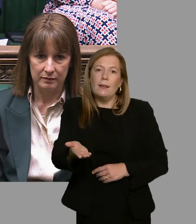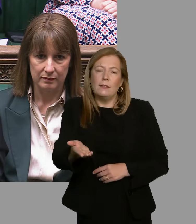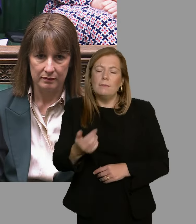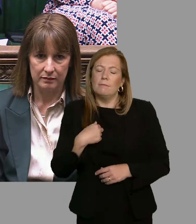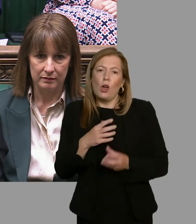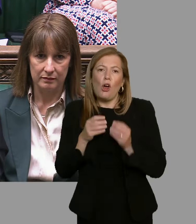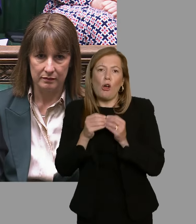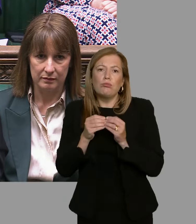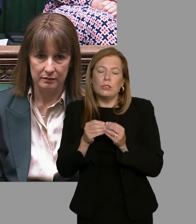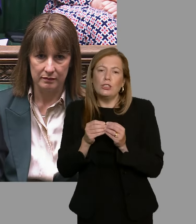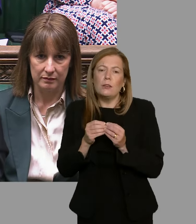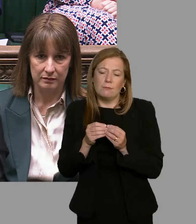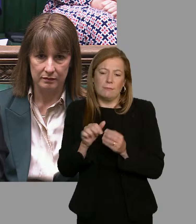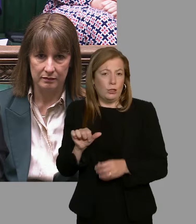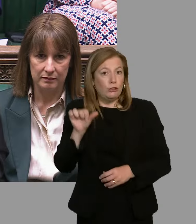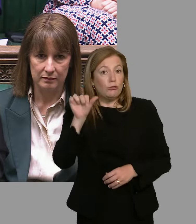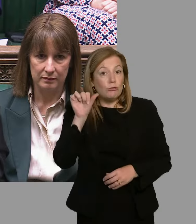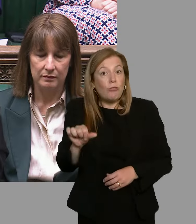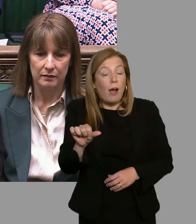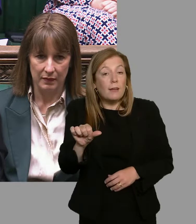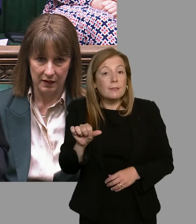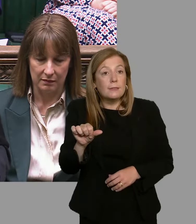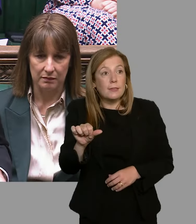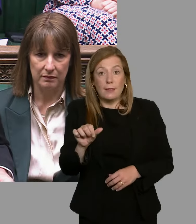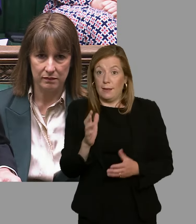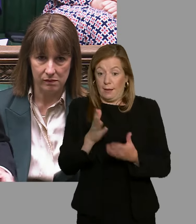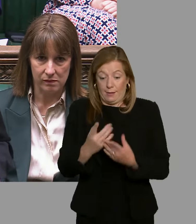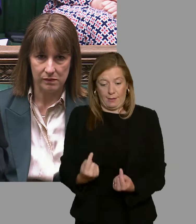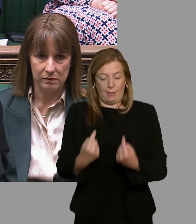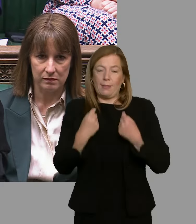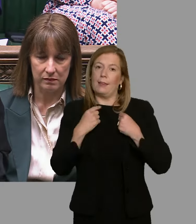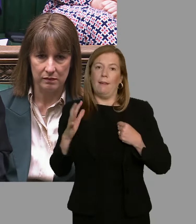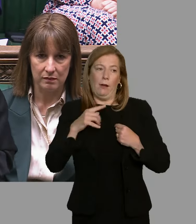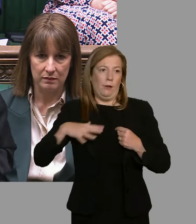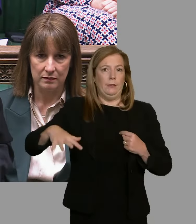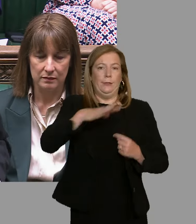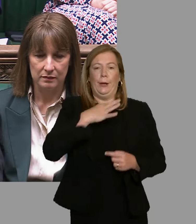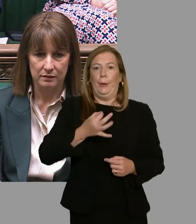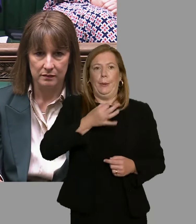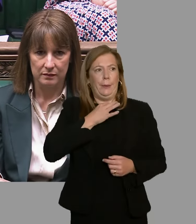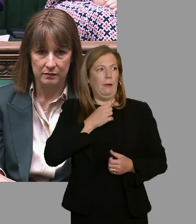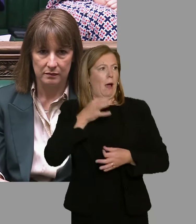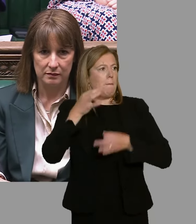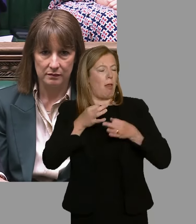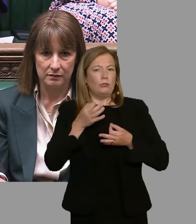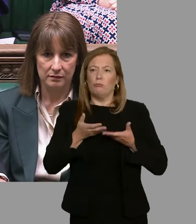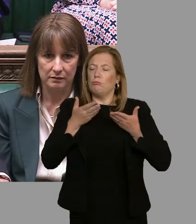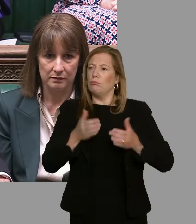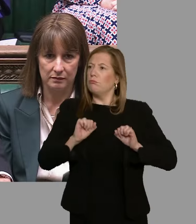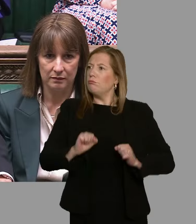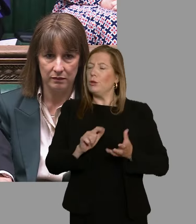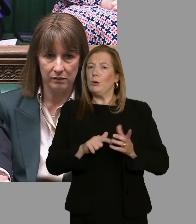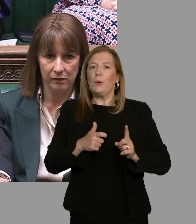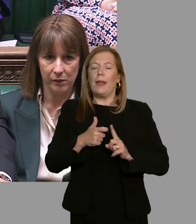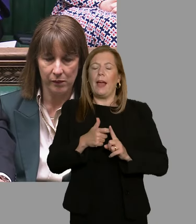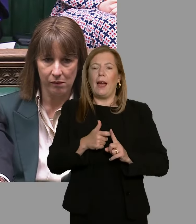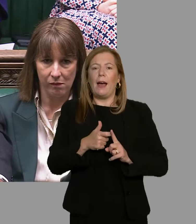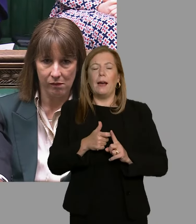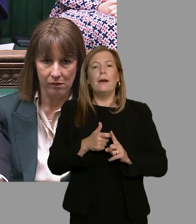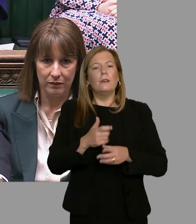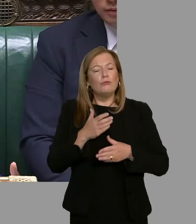an attack on all of us, on democracy and the values that we stand for. Mr Speaker, she comes here every week to talk the country